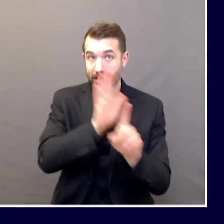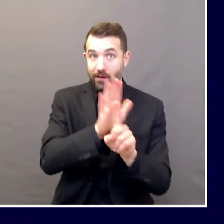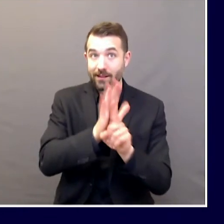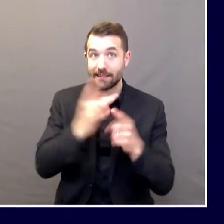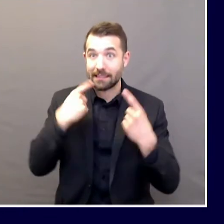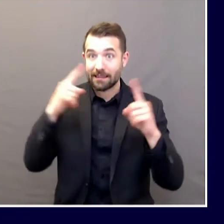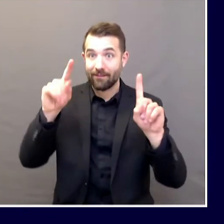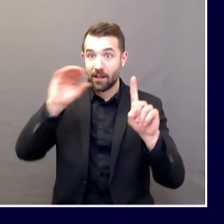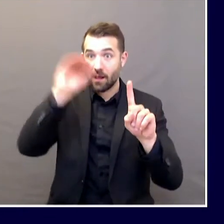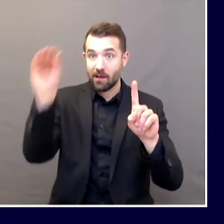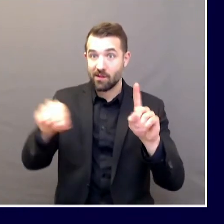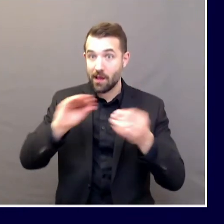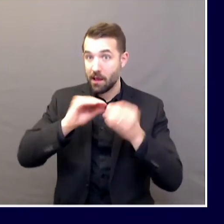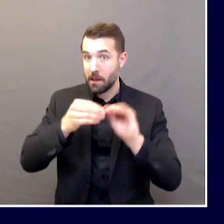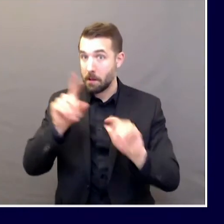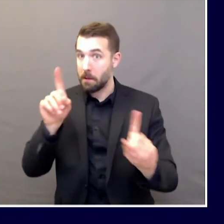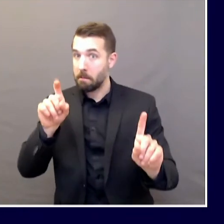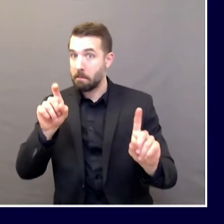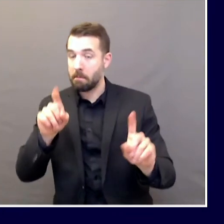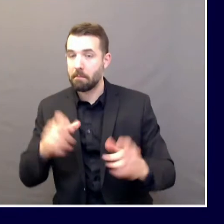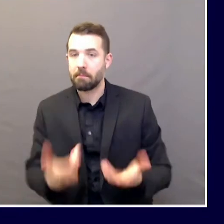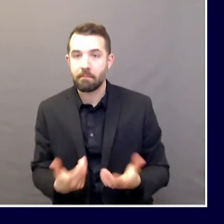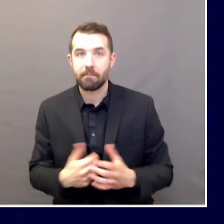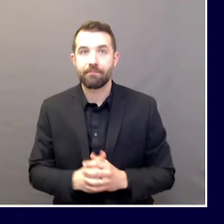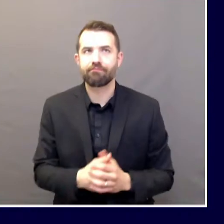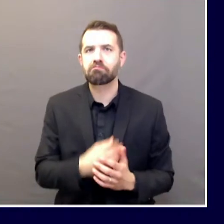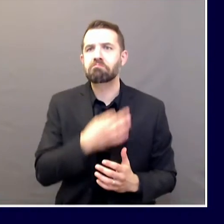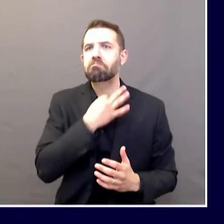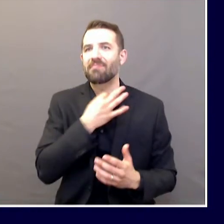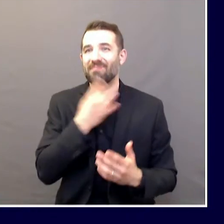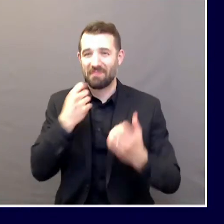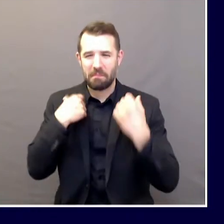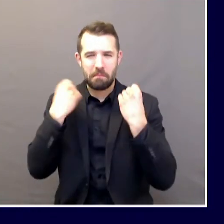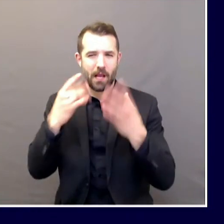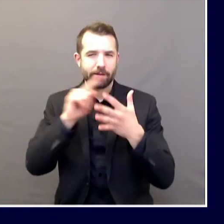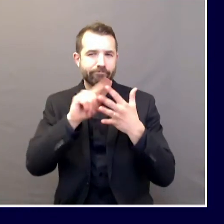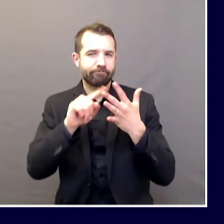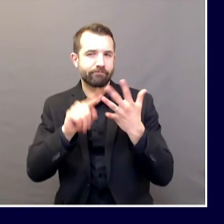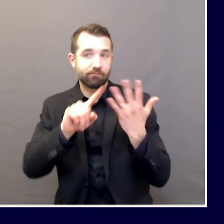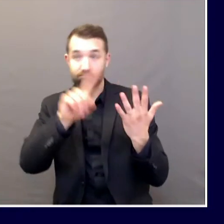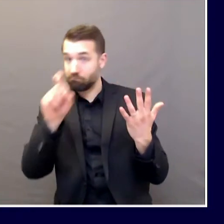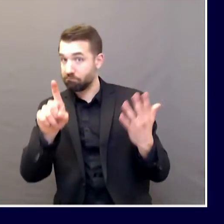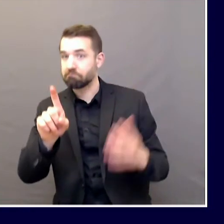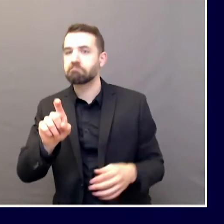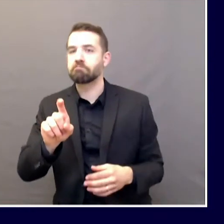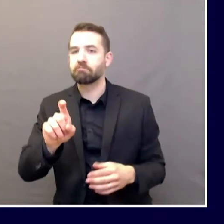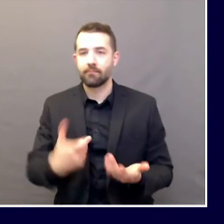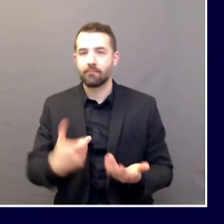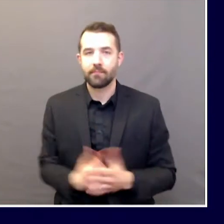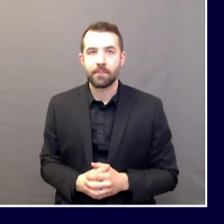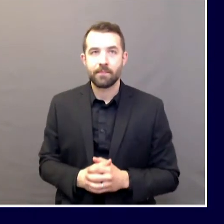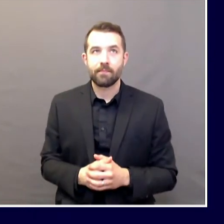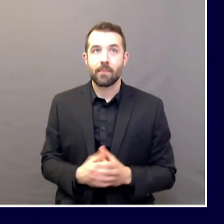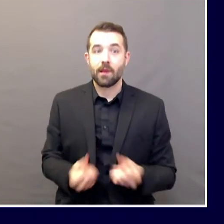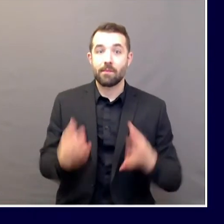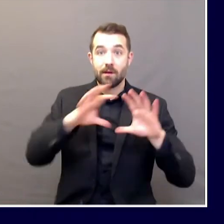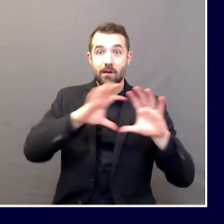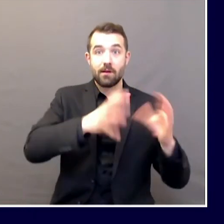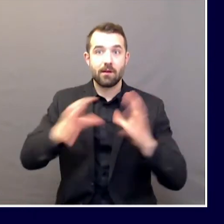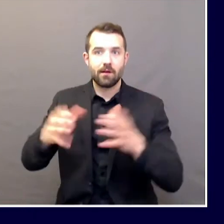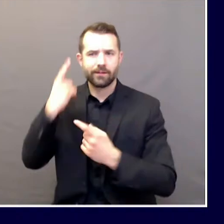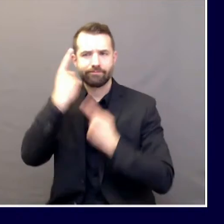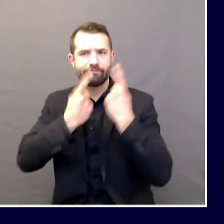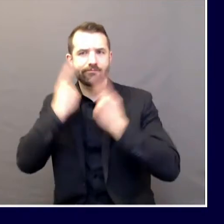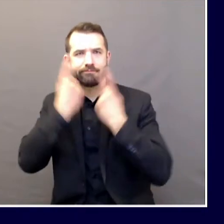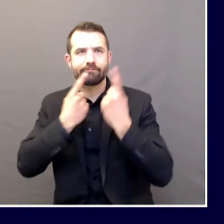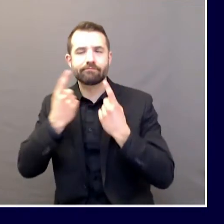extent? Those are the same questions that many of us in the regulatory field have. But until we see all the data, I'm gonna